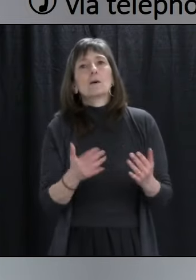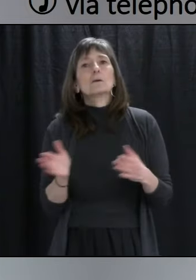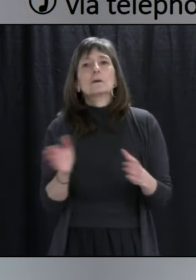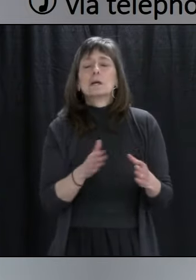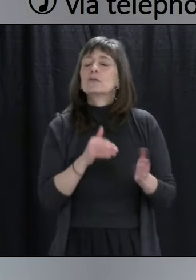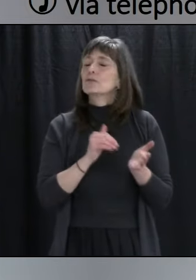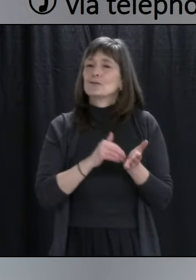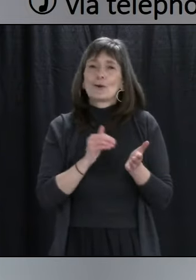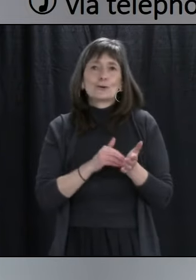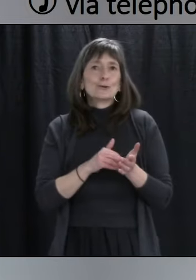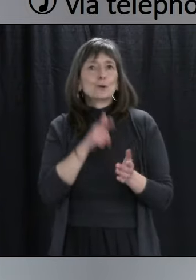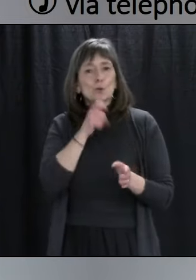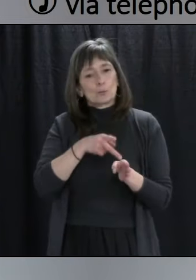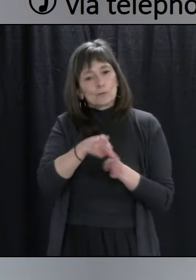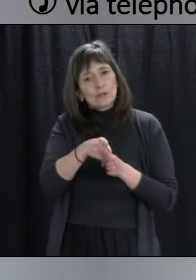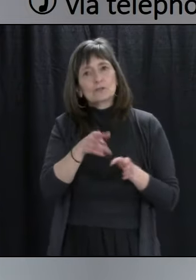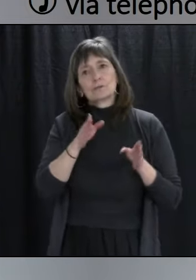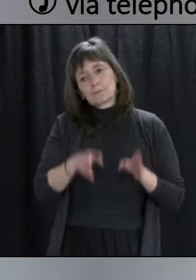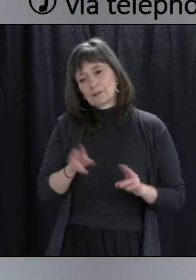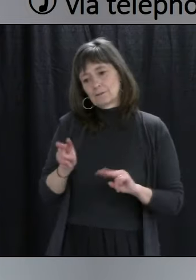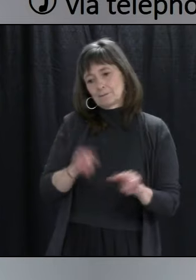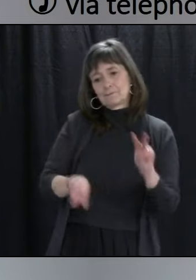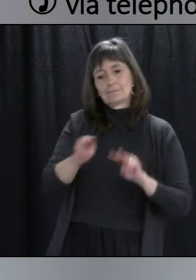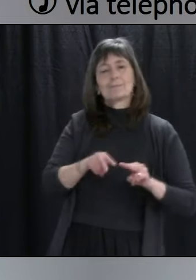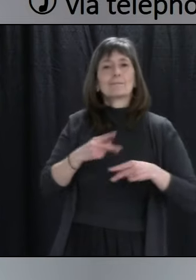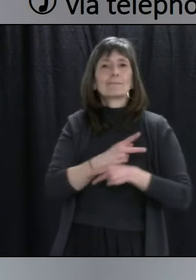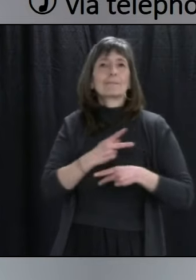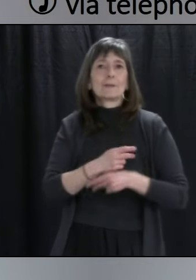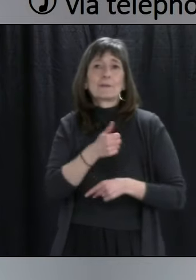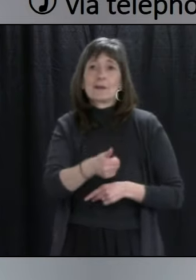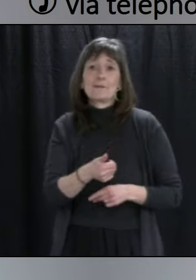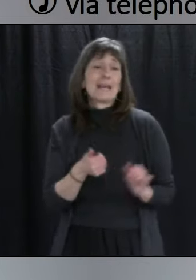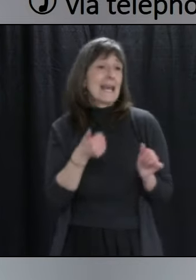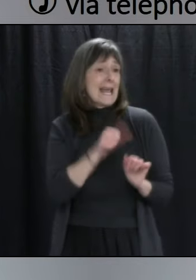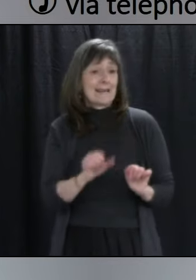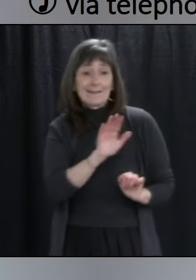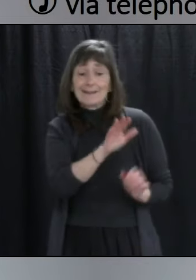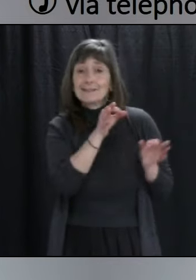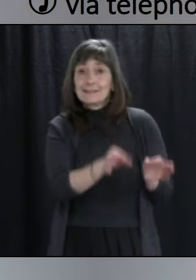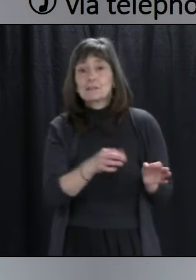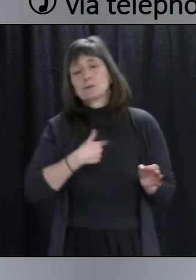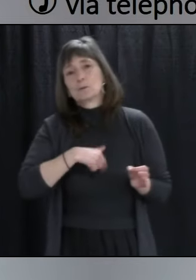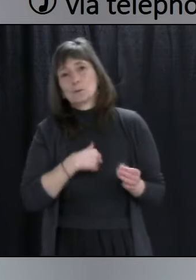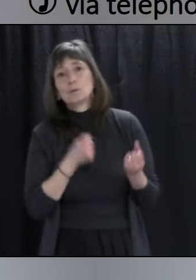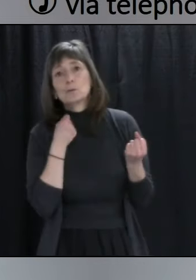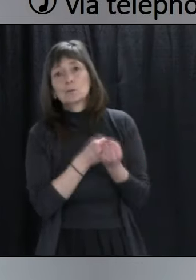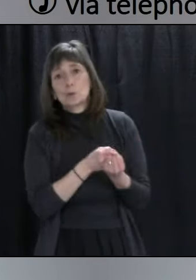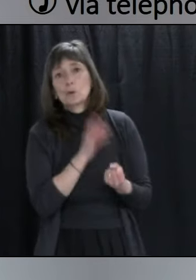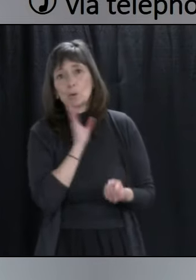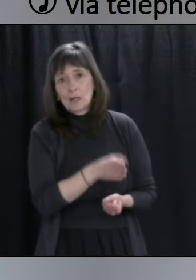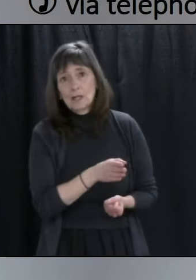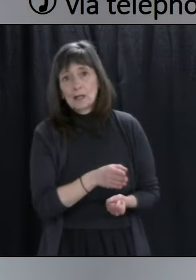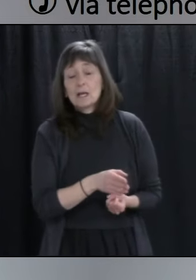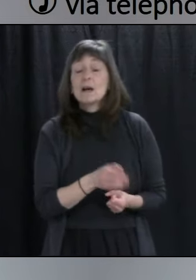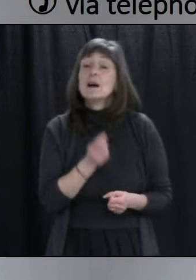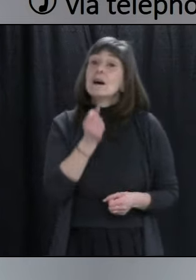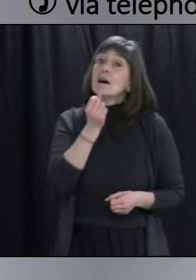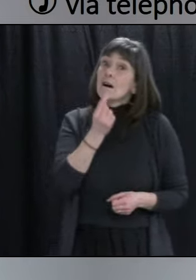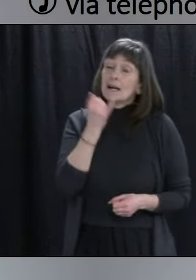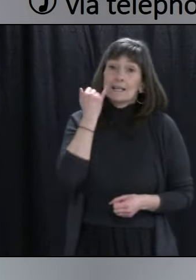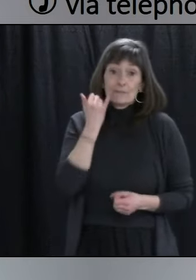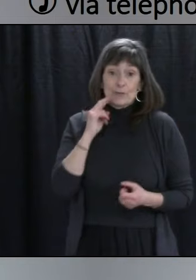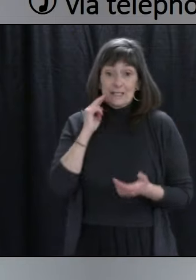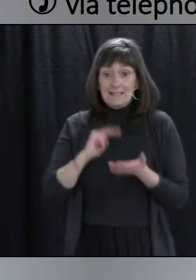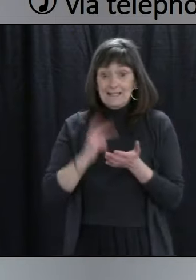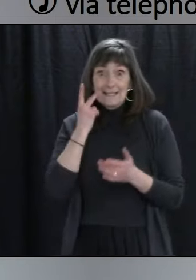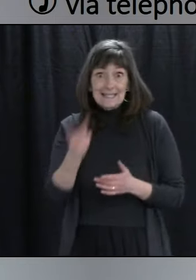that a clinician deems as urgent or emergent can be accommodated. Should we see a surge and the